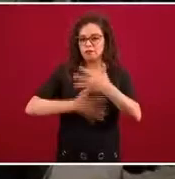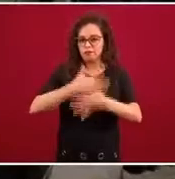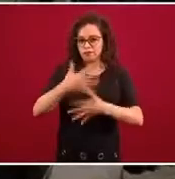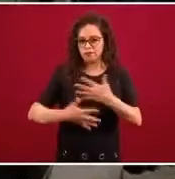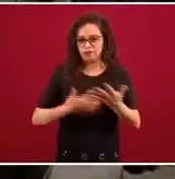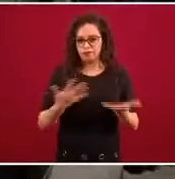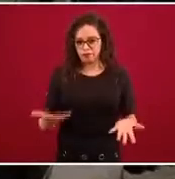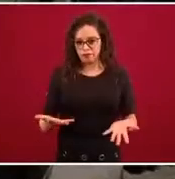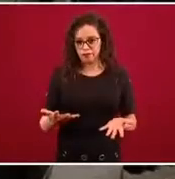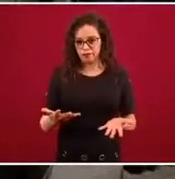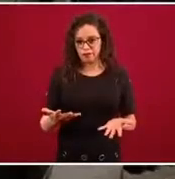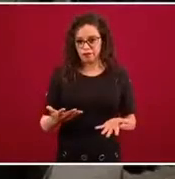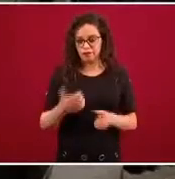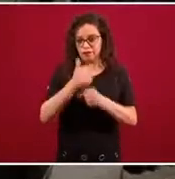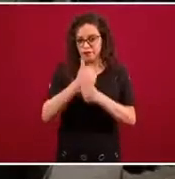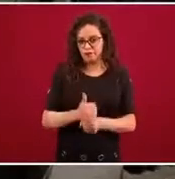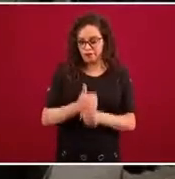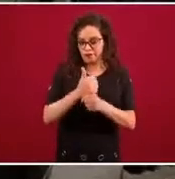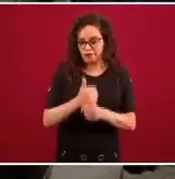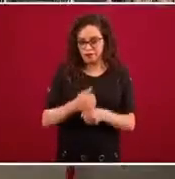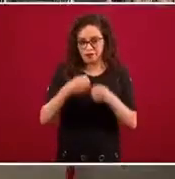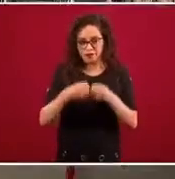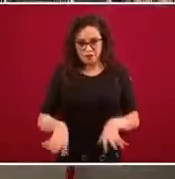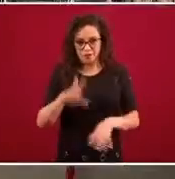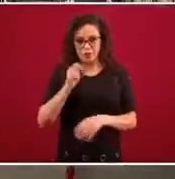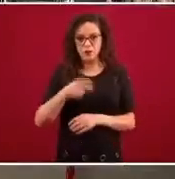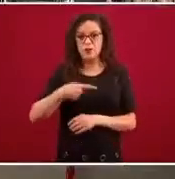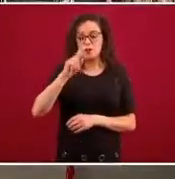hospitals, sometimes these aggressions are